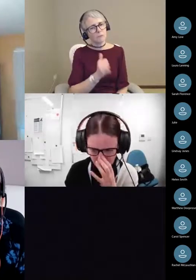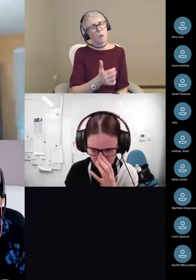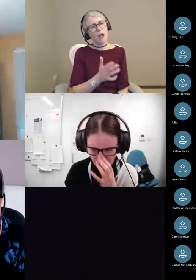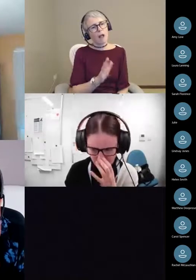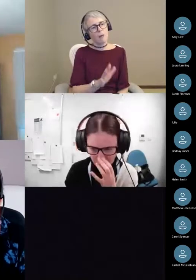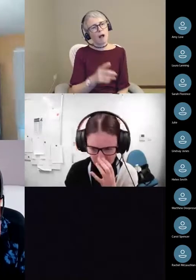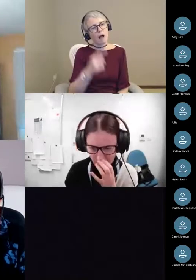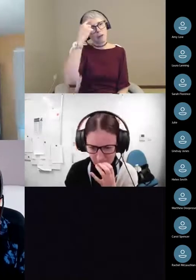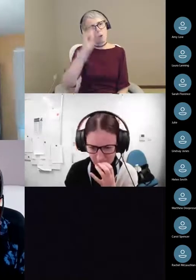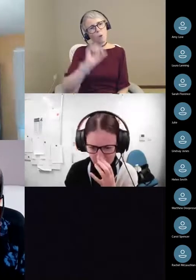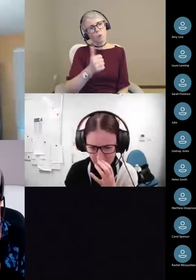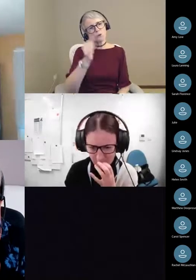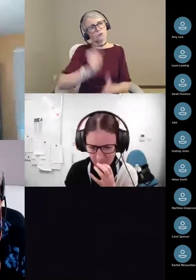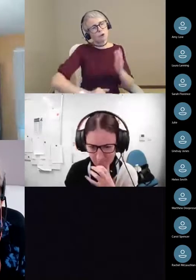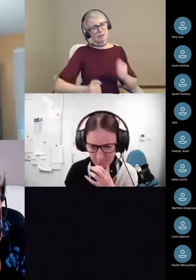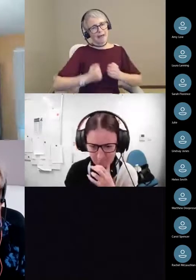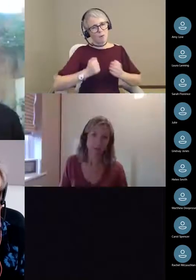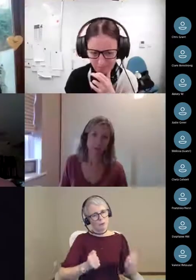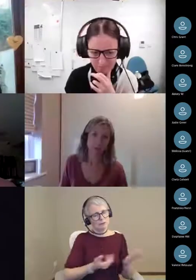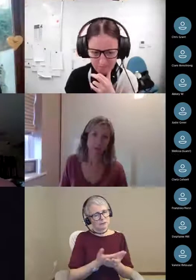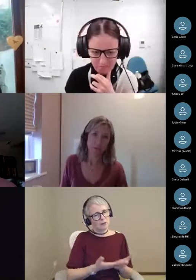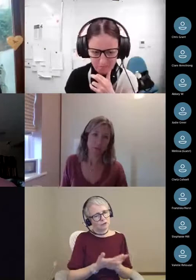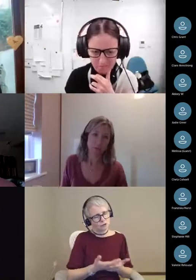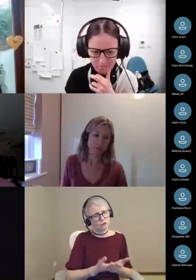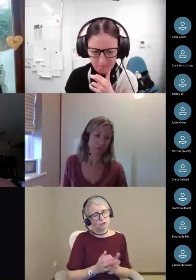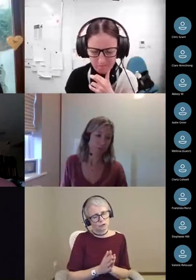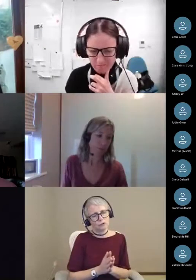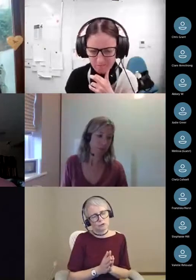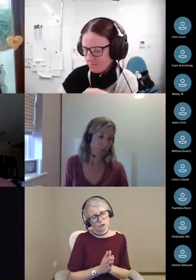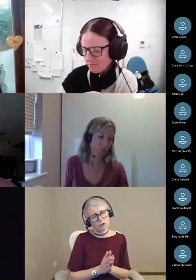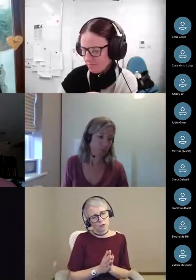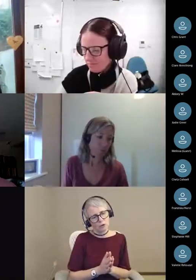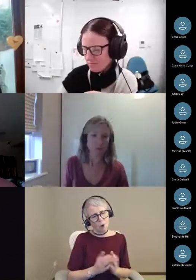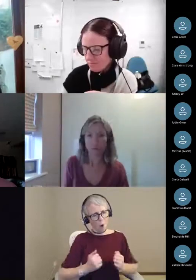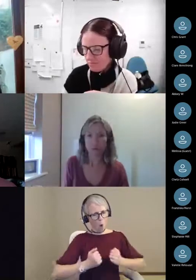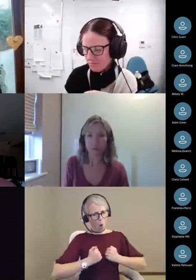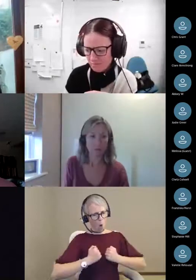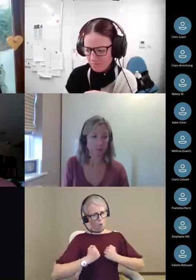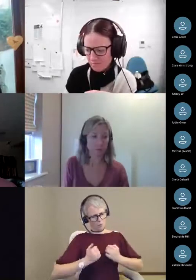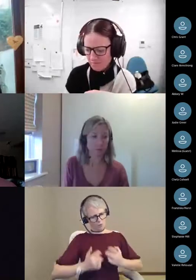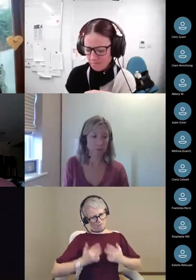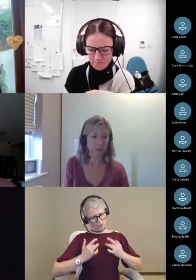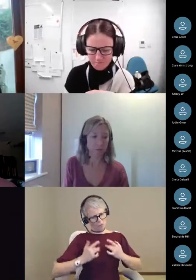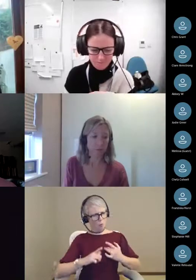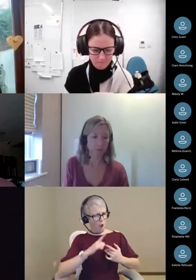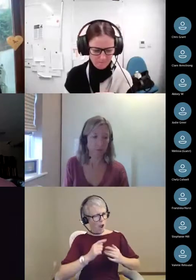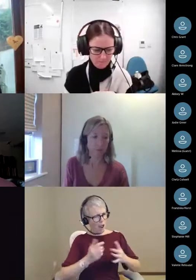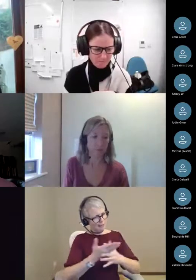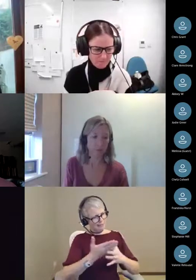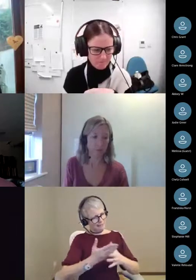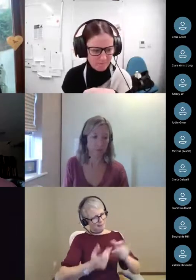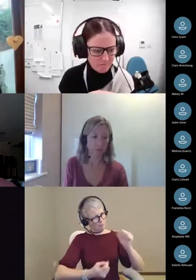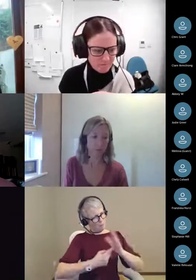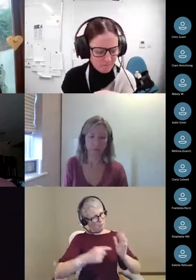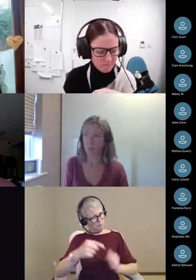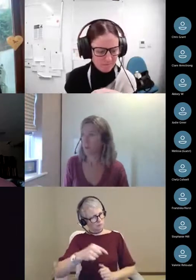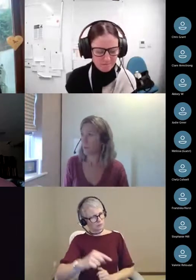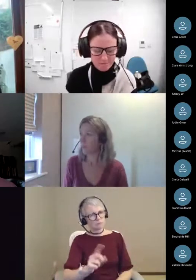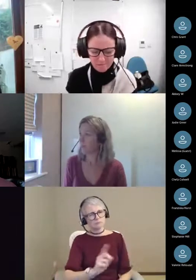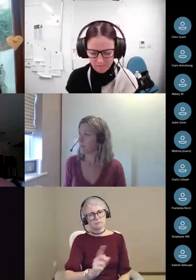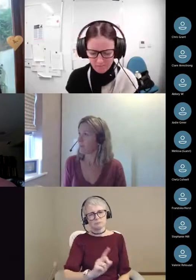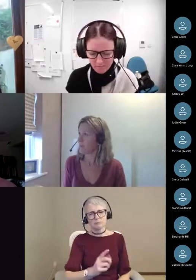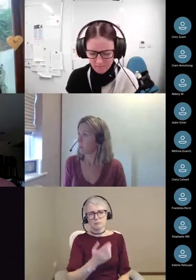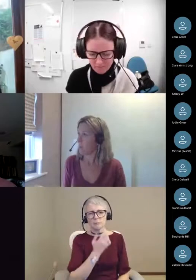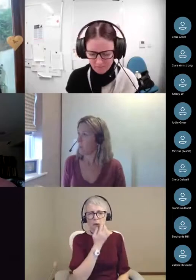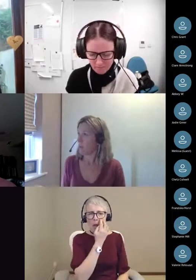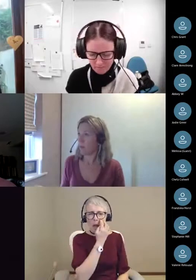home in on why we think it's so important, you know, our own individual perspective of why we think accessibility is so important. And I think just